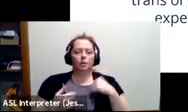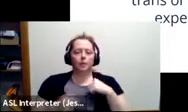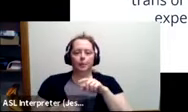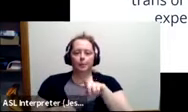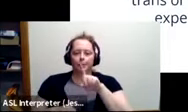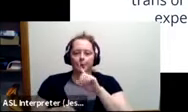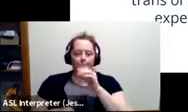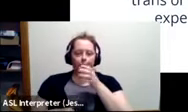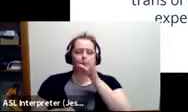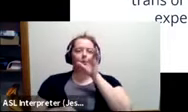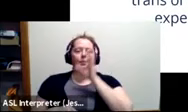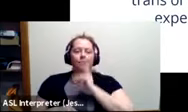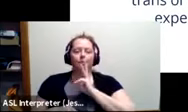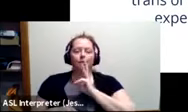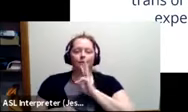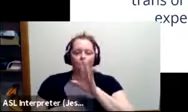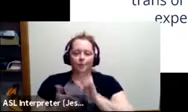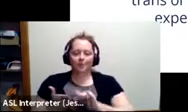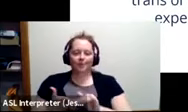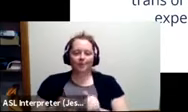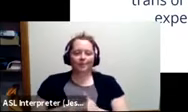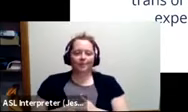me.